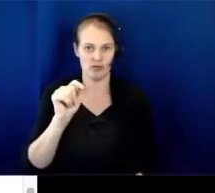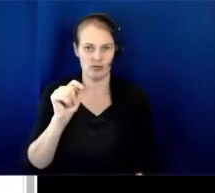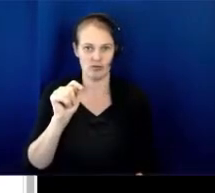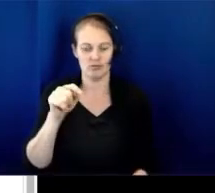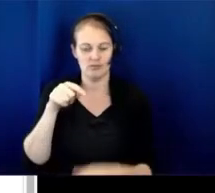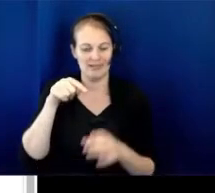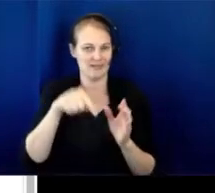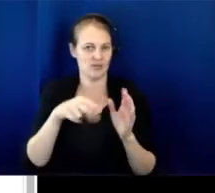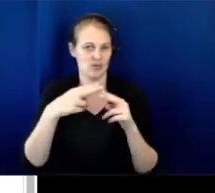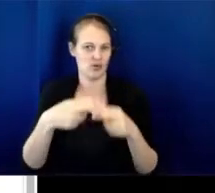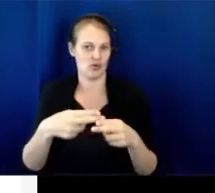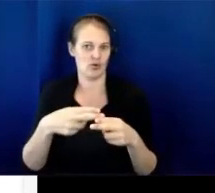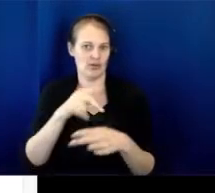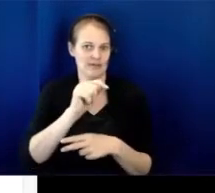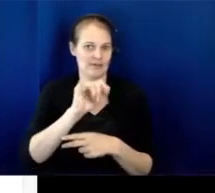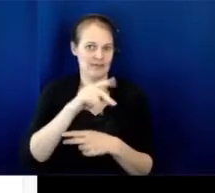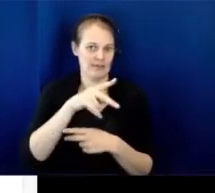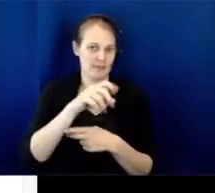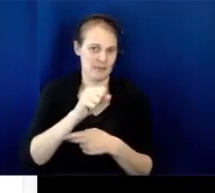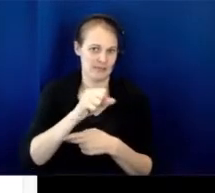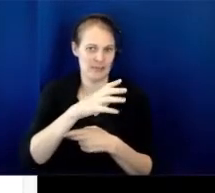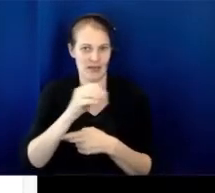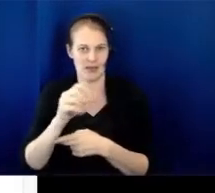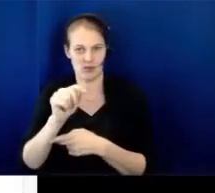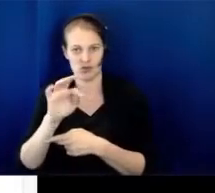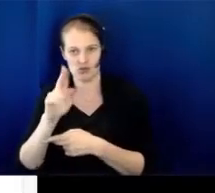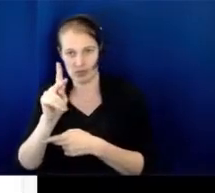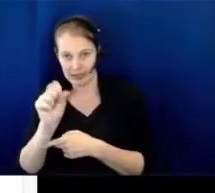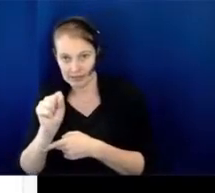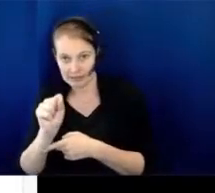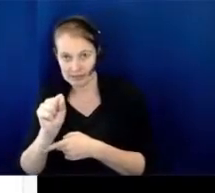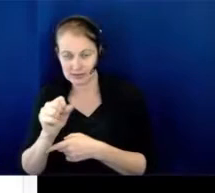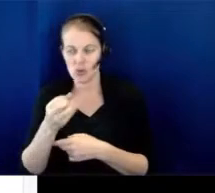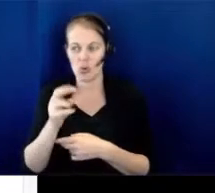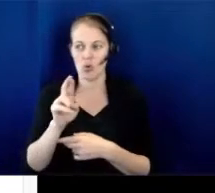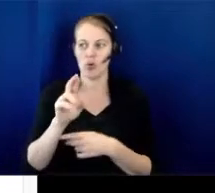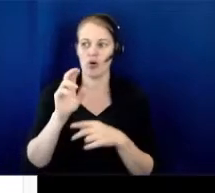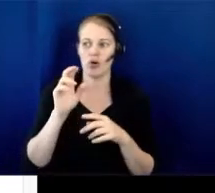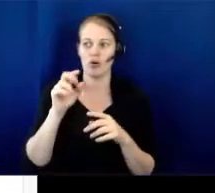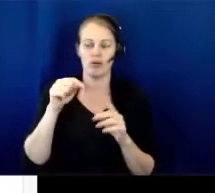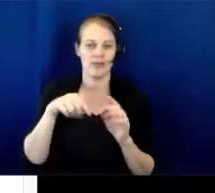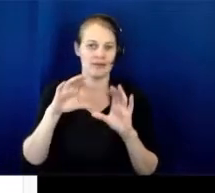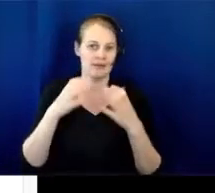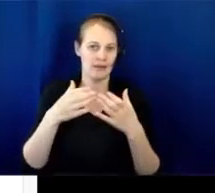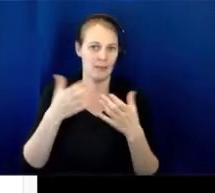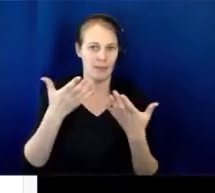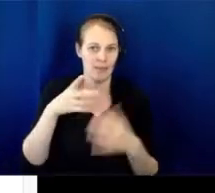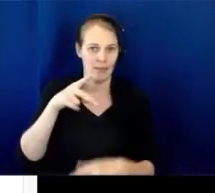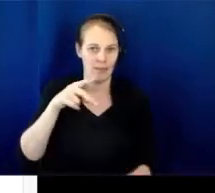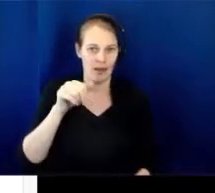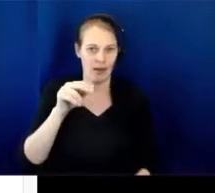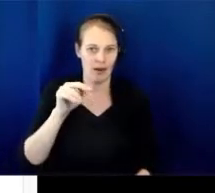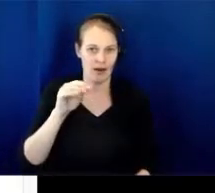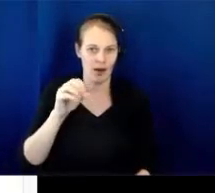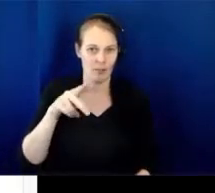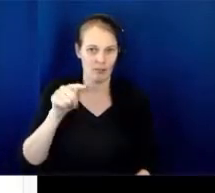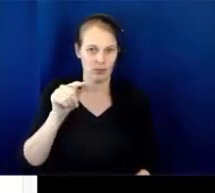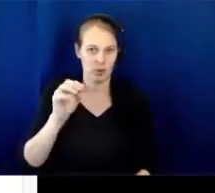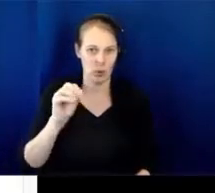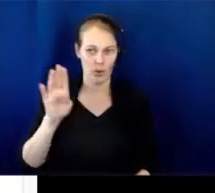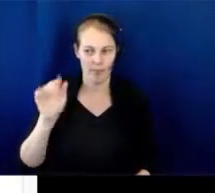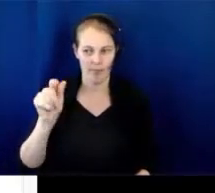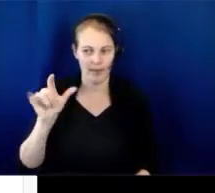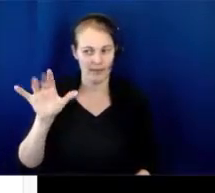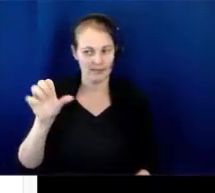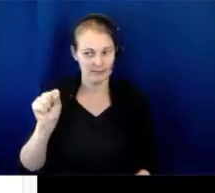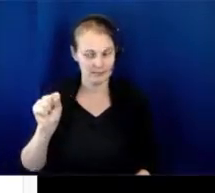if I was doing it for this course, it would say Panopto Basics. And the reason I